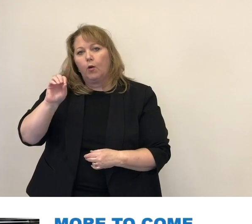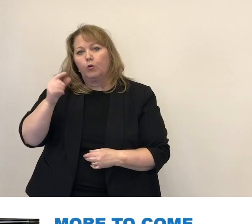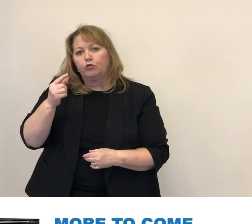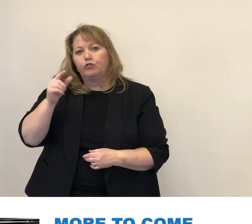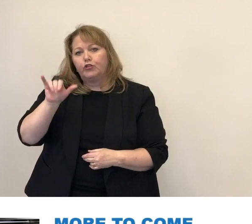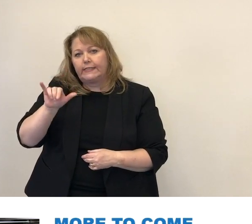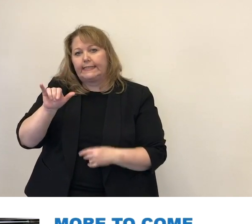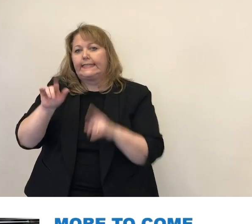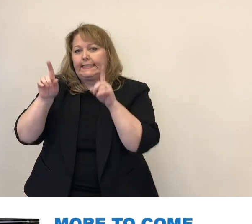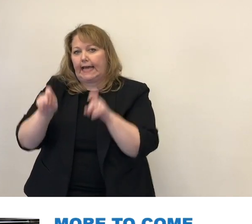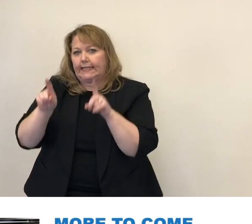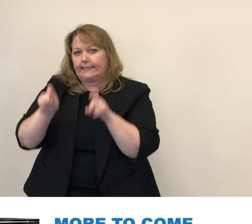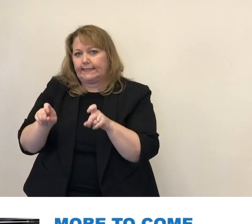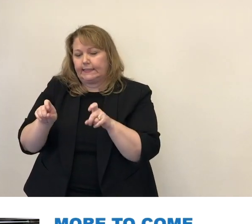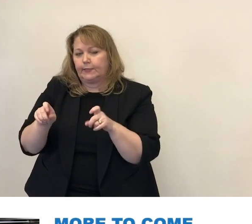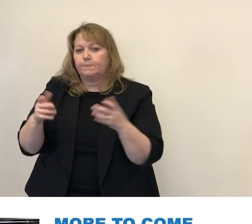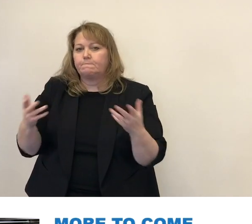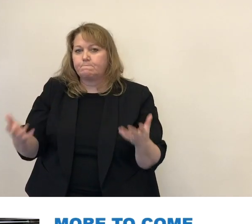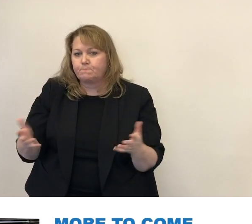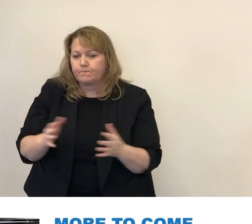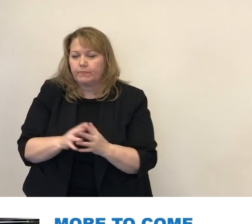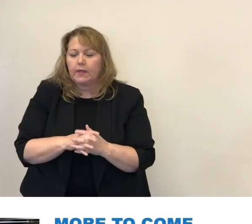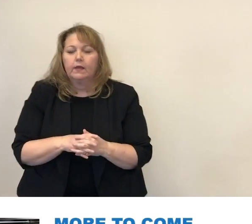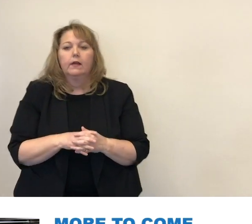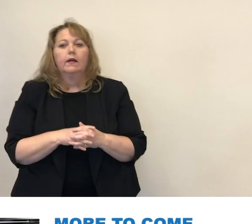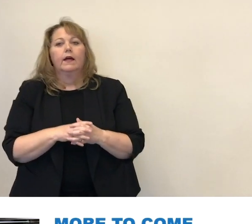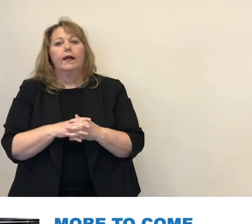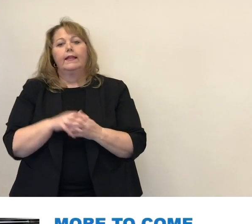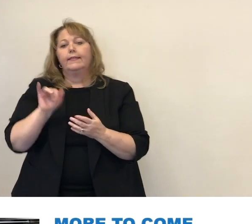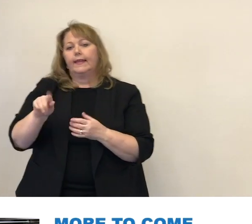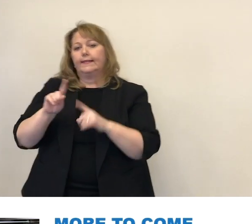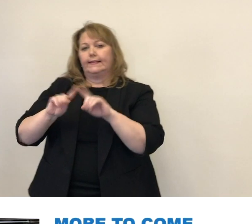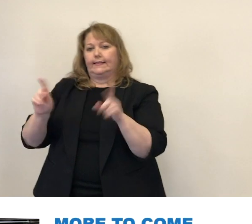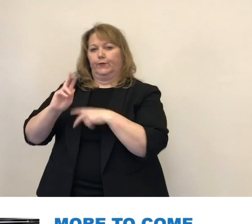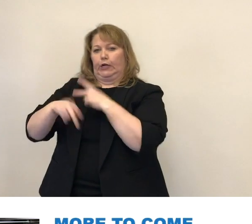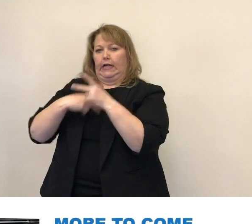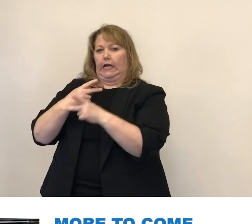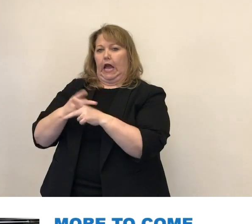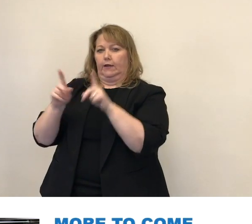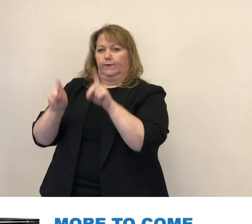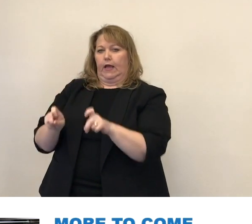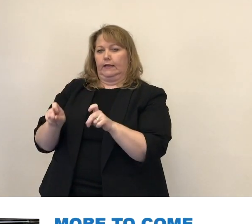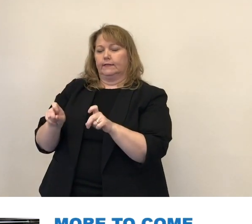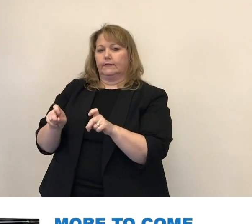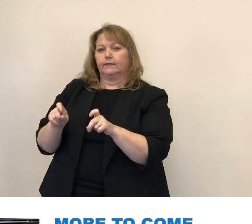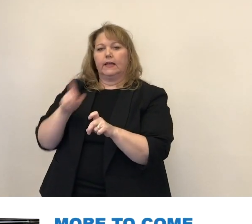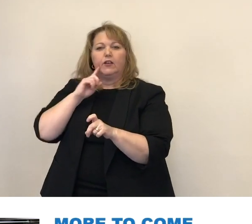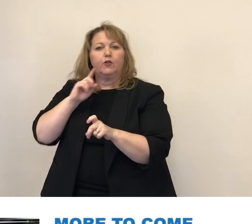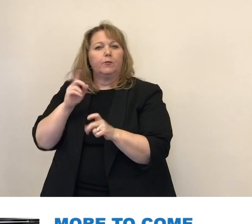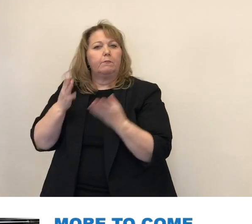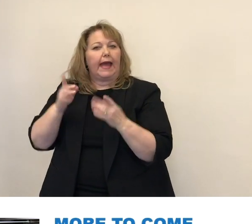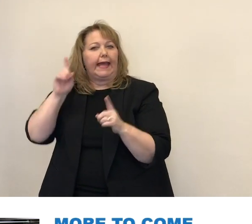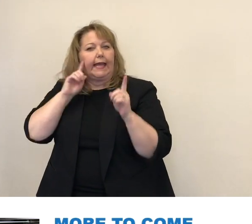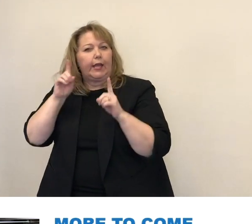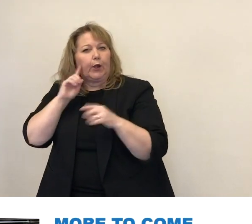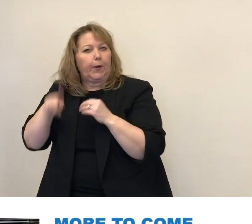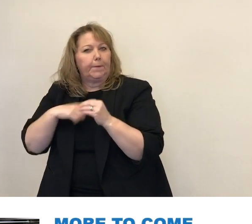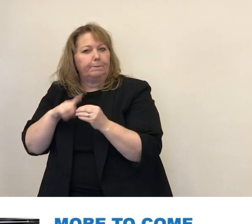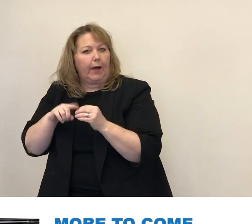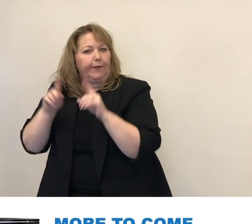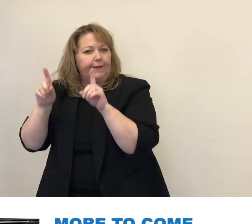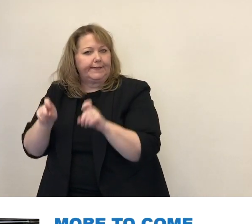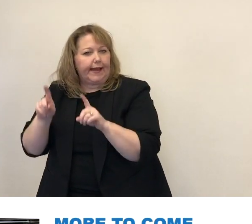The tests are a reality, and they're on their way. But I wanted to use the last few seconds to remind people what these tests can and can't